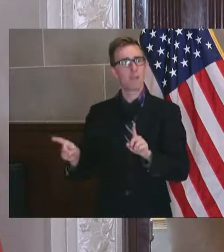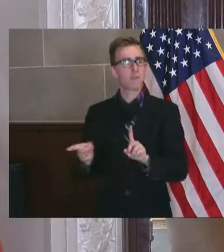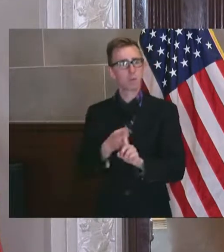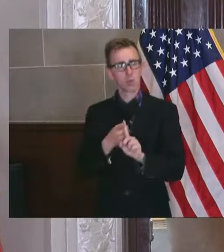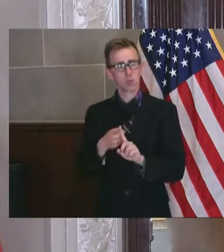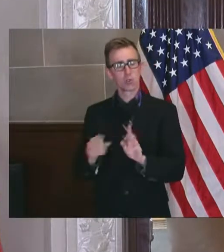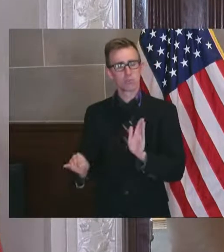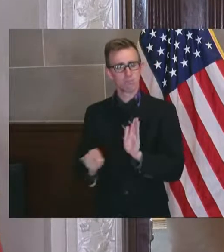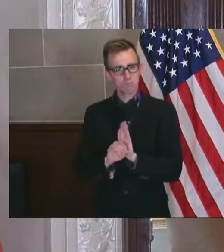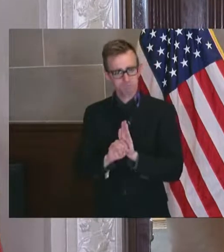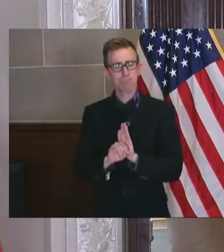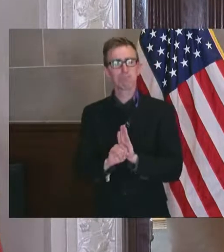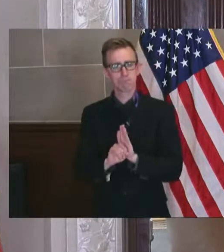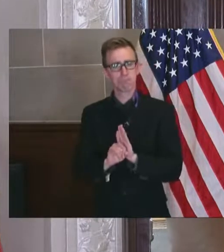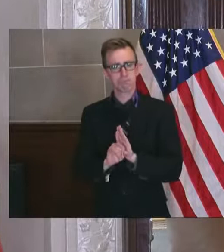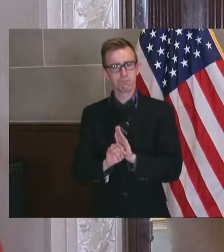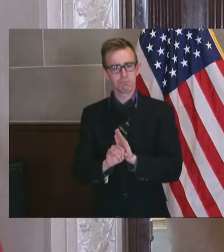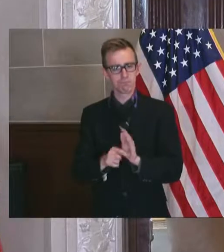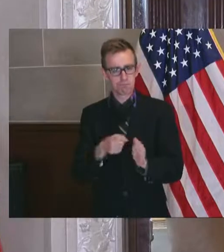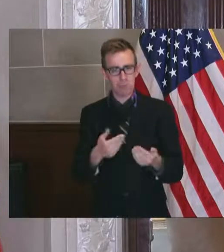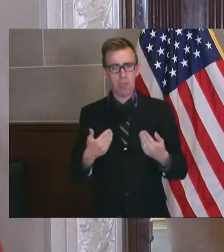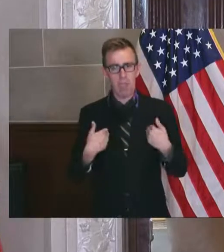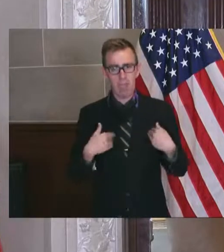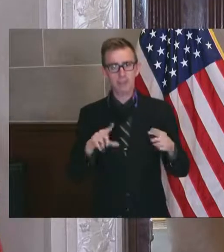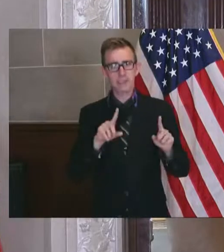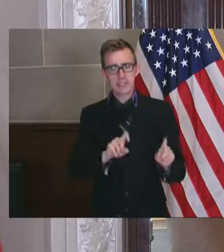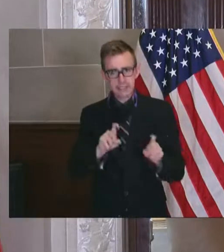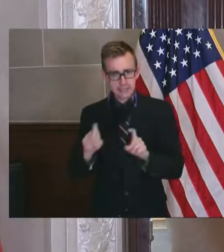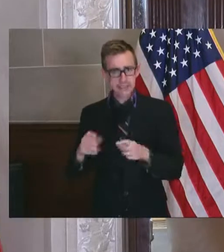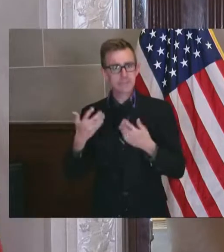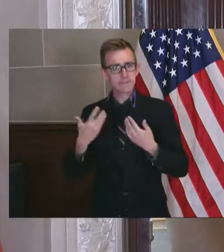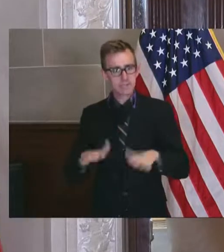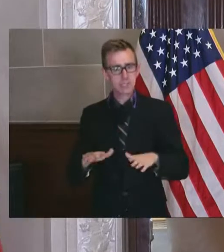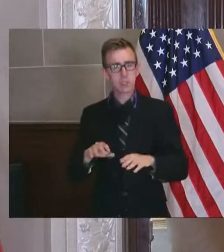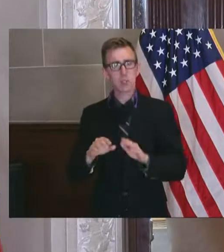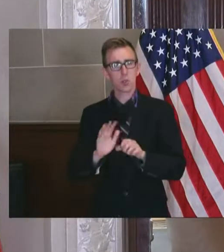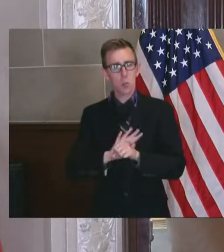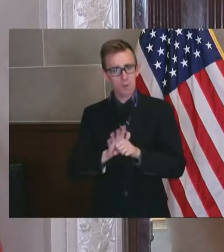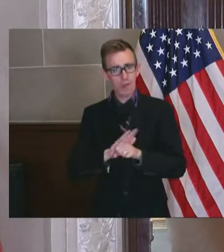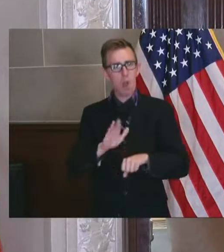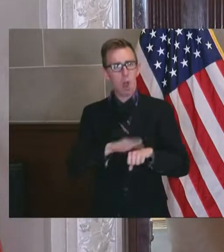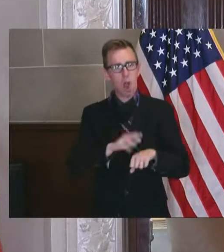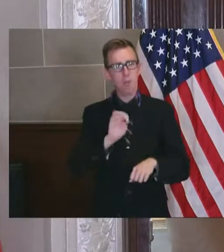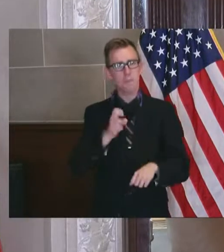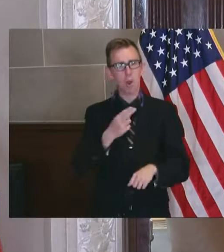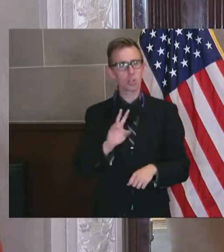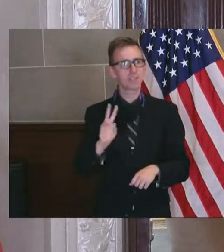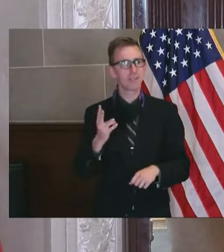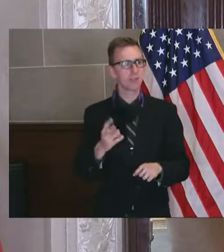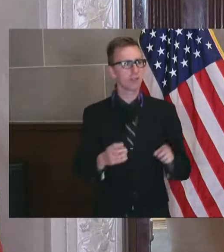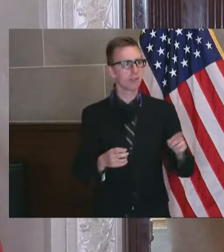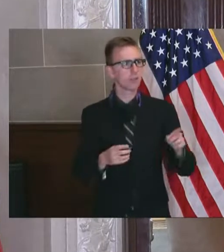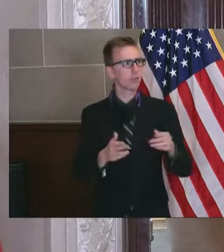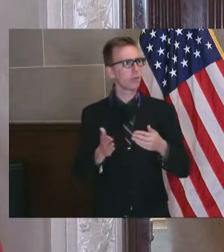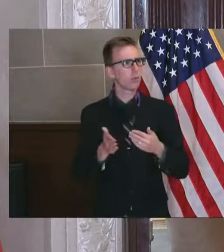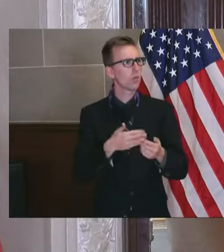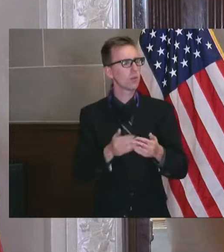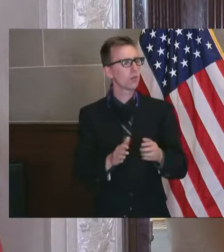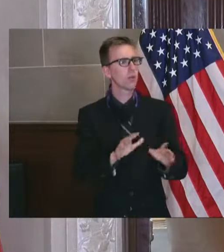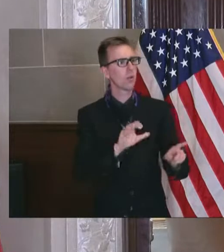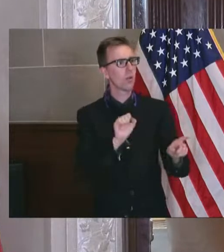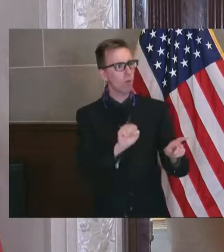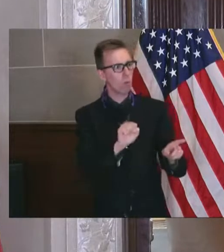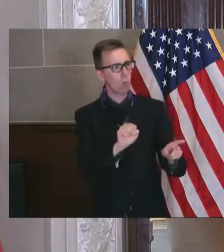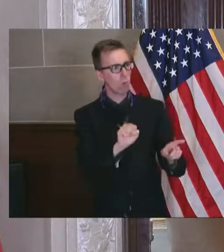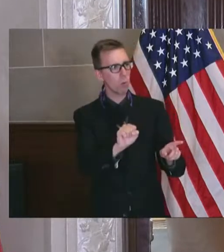case of tested reportable positive COVID-19 was on March 7th. So regardless, a